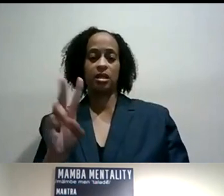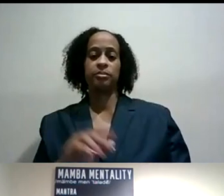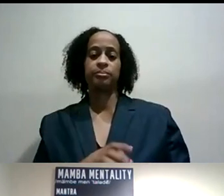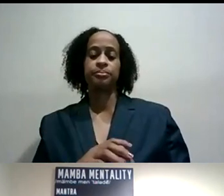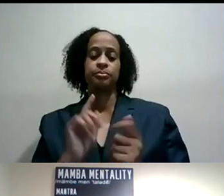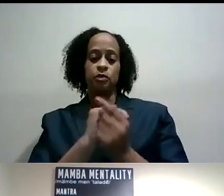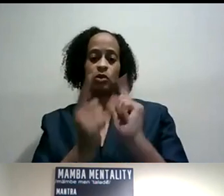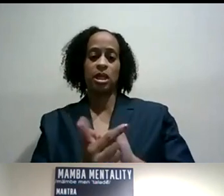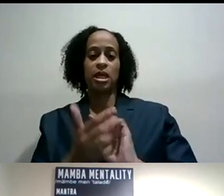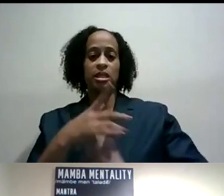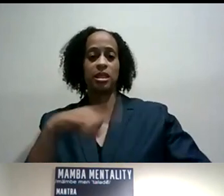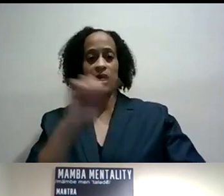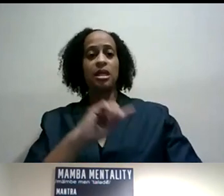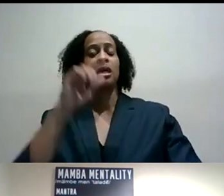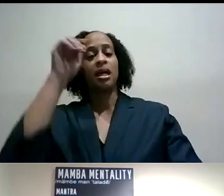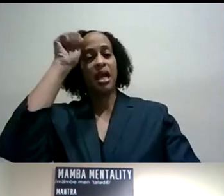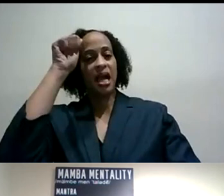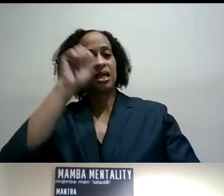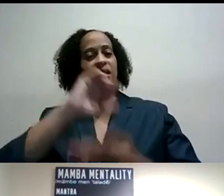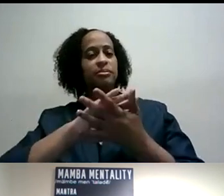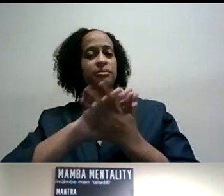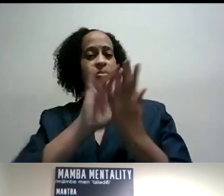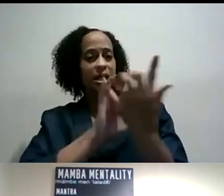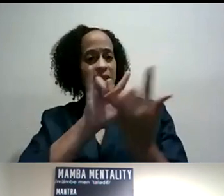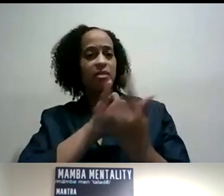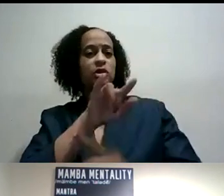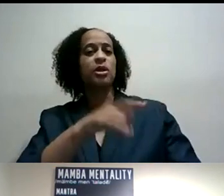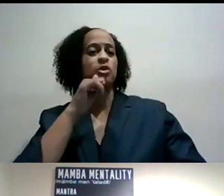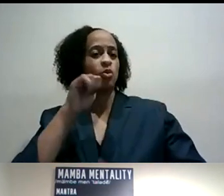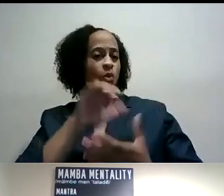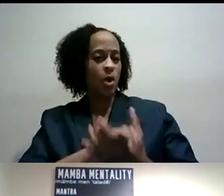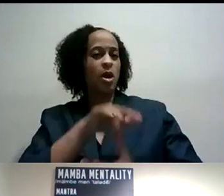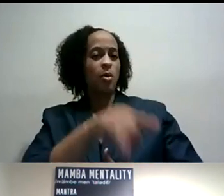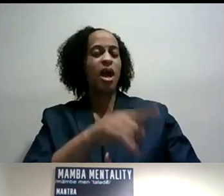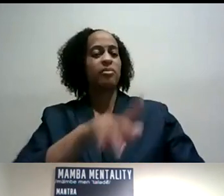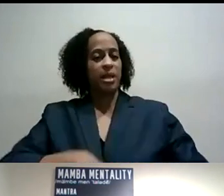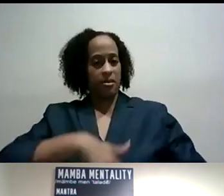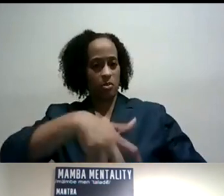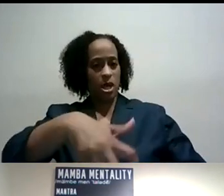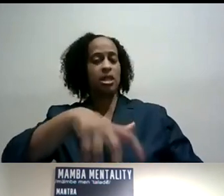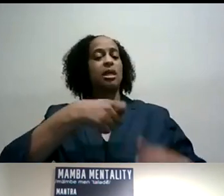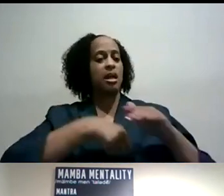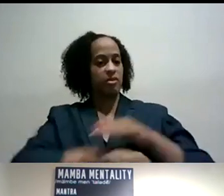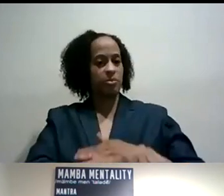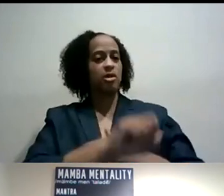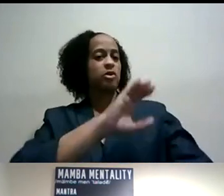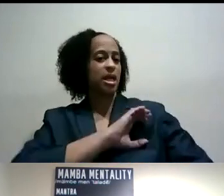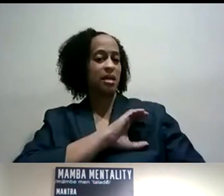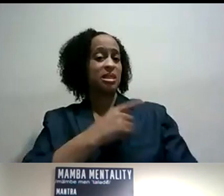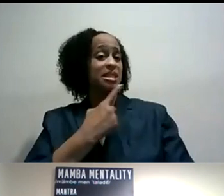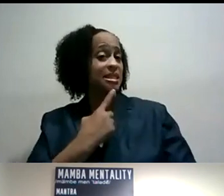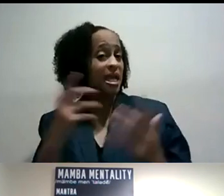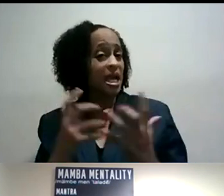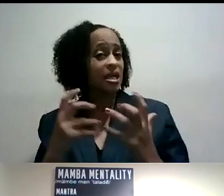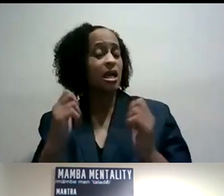Adam made love to his wife Eve, and she became pregnant and gave birth to Cain. She said, "With